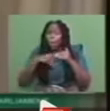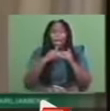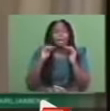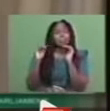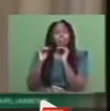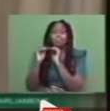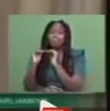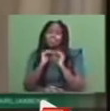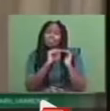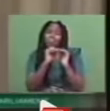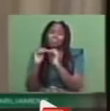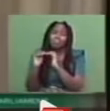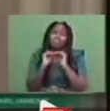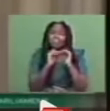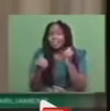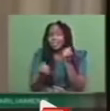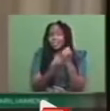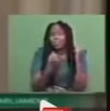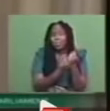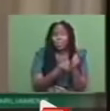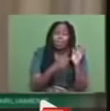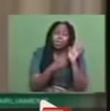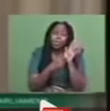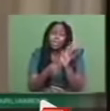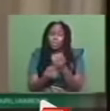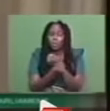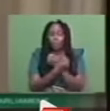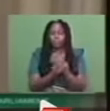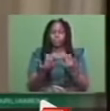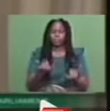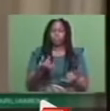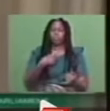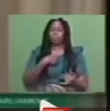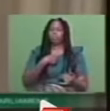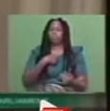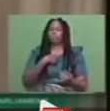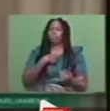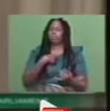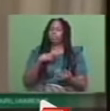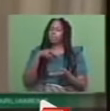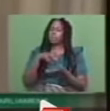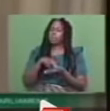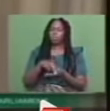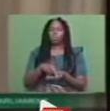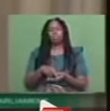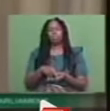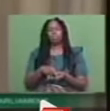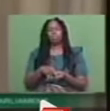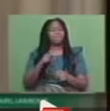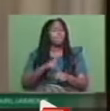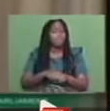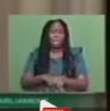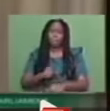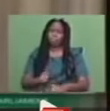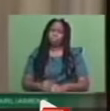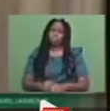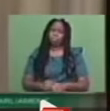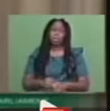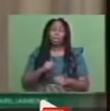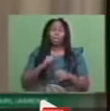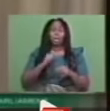Today I stand at a time when our greatest asset, our citizens, are under attack from a misguided,